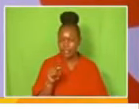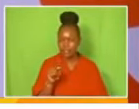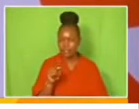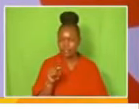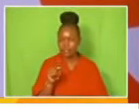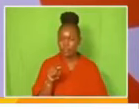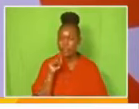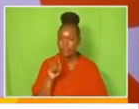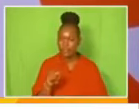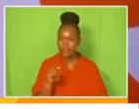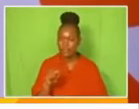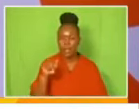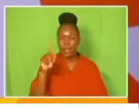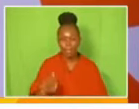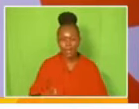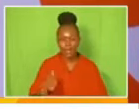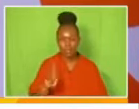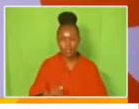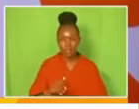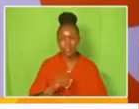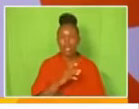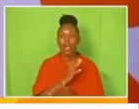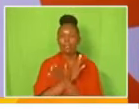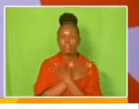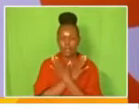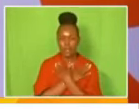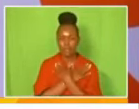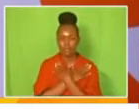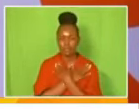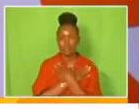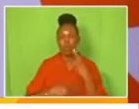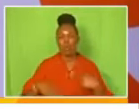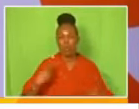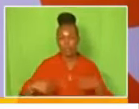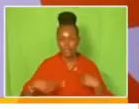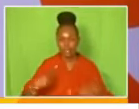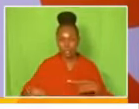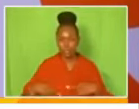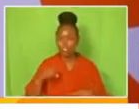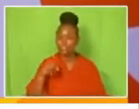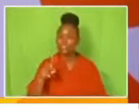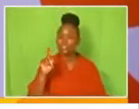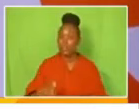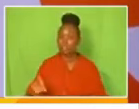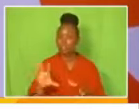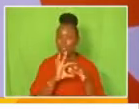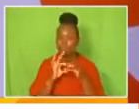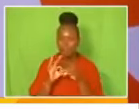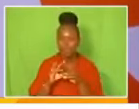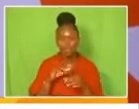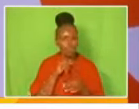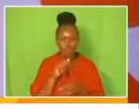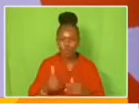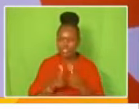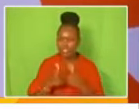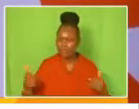this is and must be a friendly contest. It must unify, not divide the